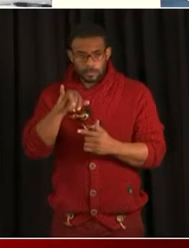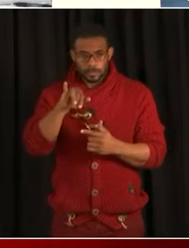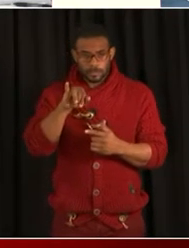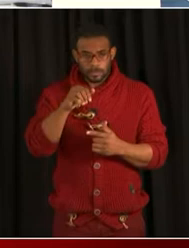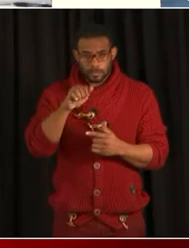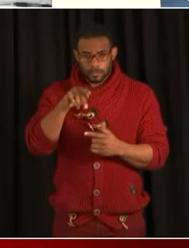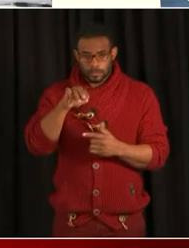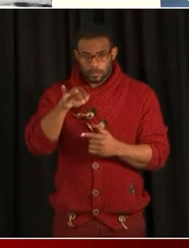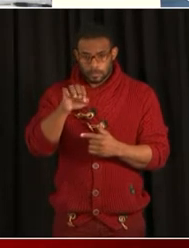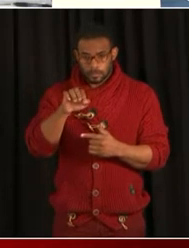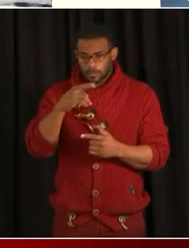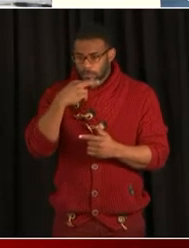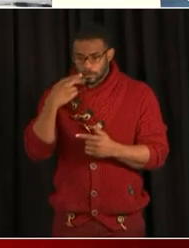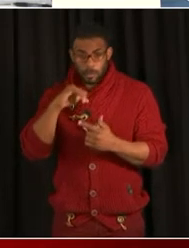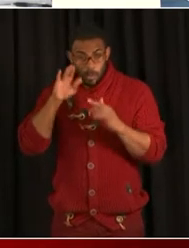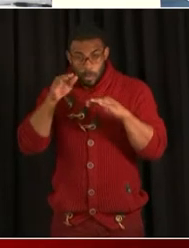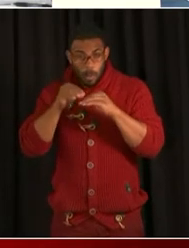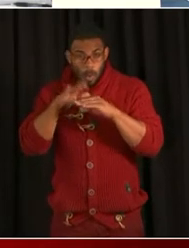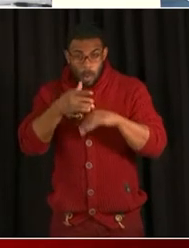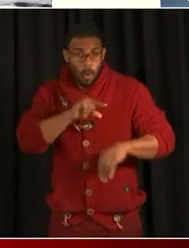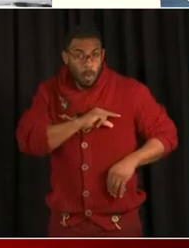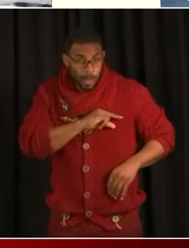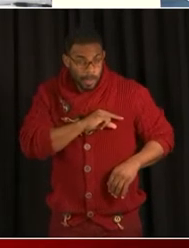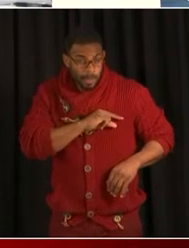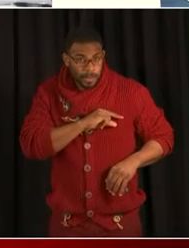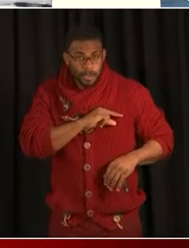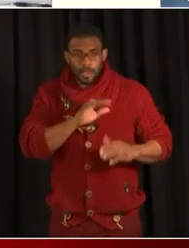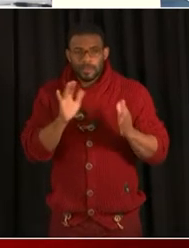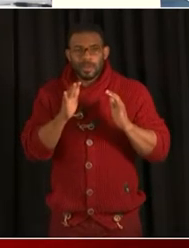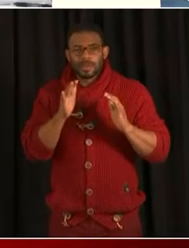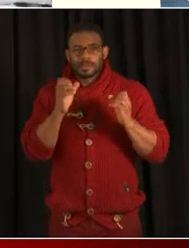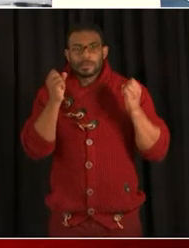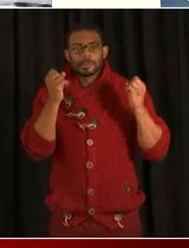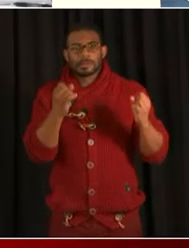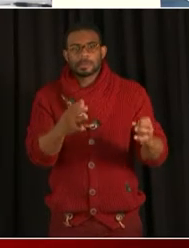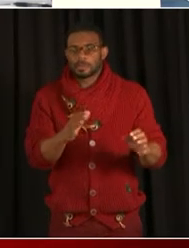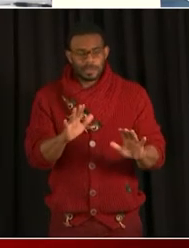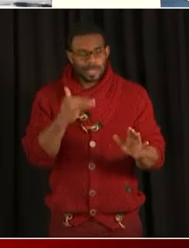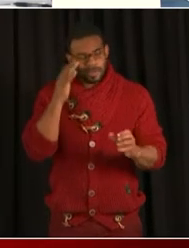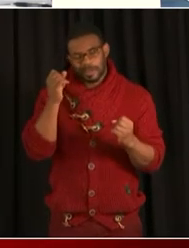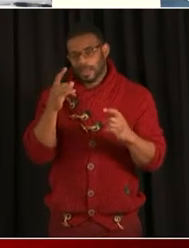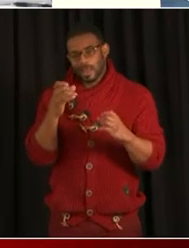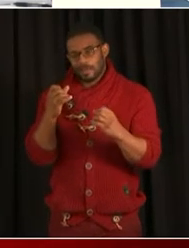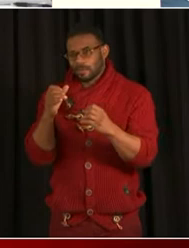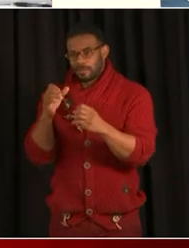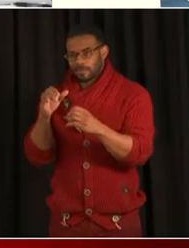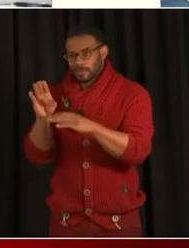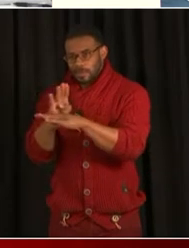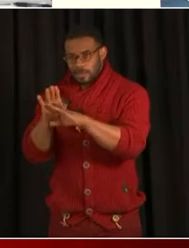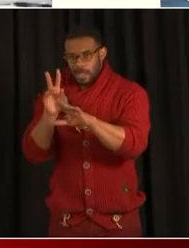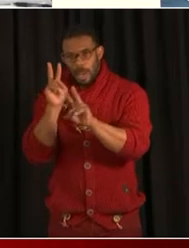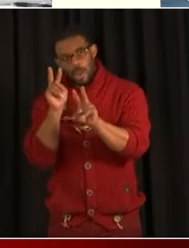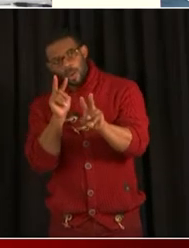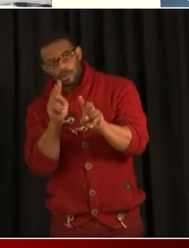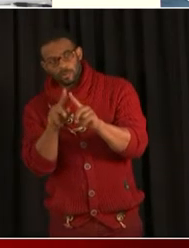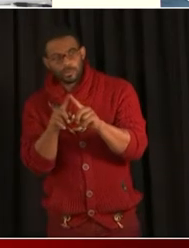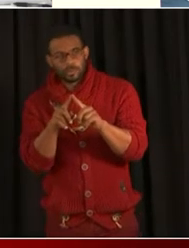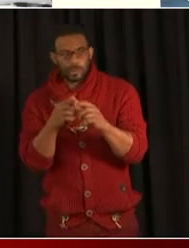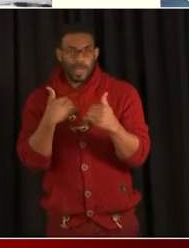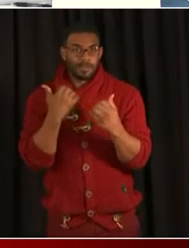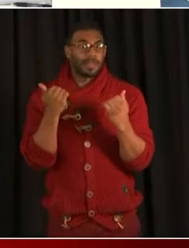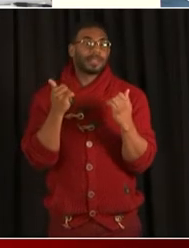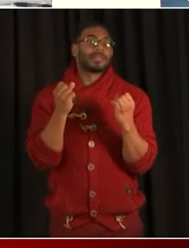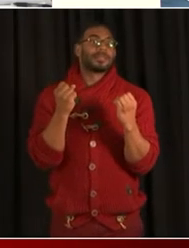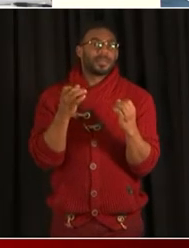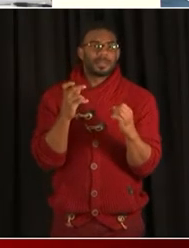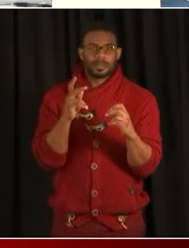Jackie Restaurant. And we focus more on quality versus quantity. I know there's a lot of establishments that look to